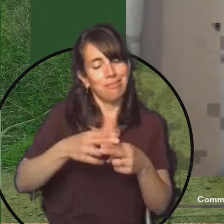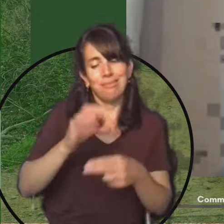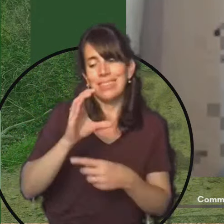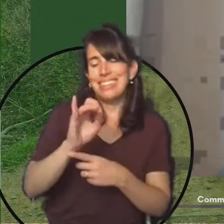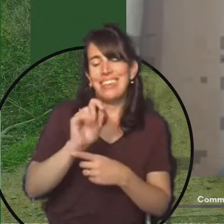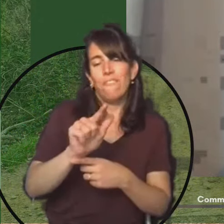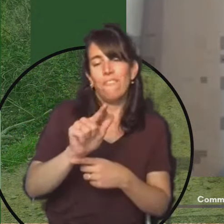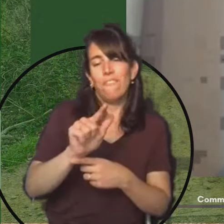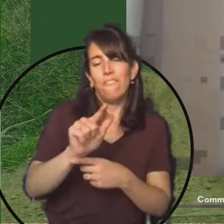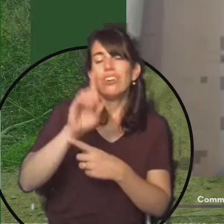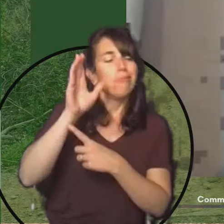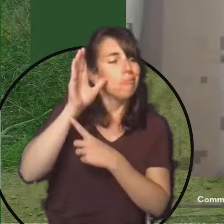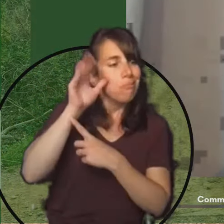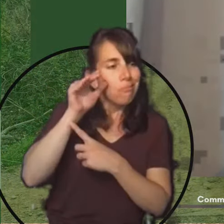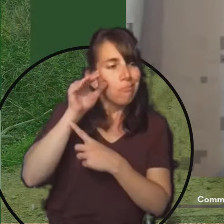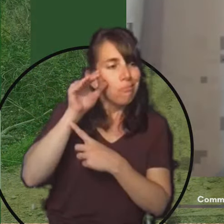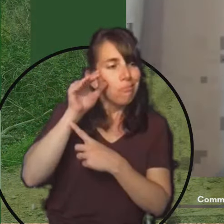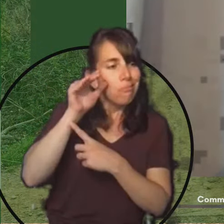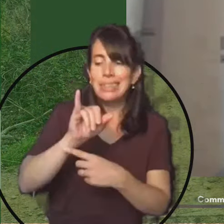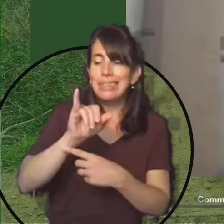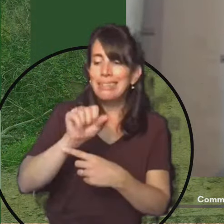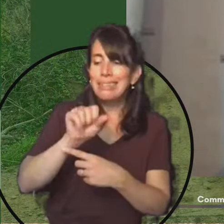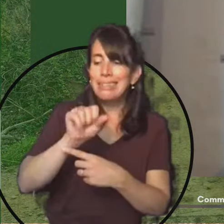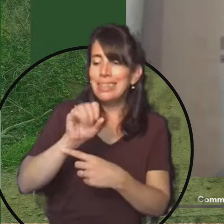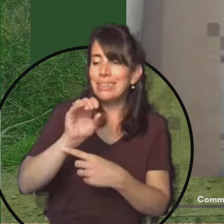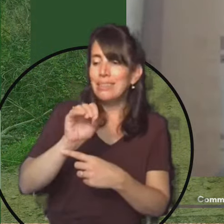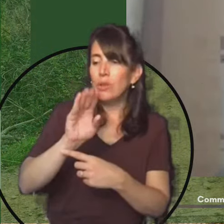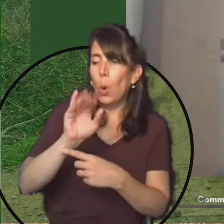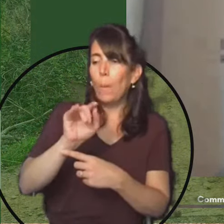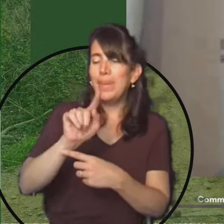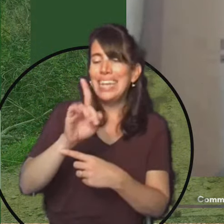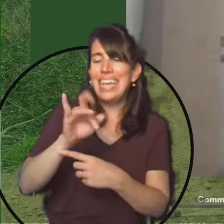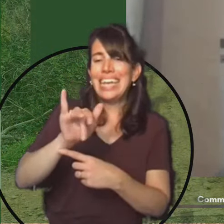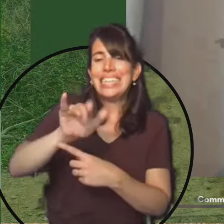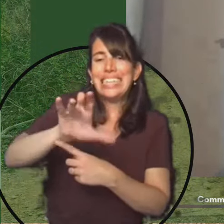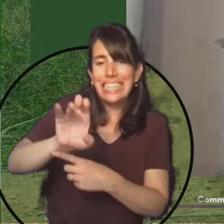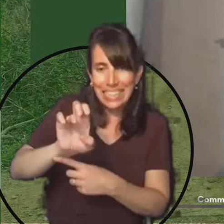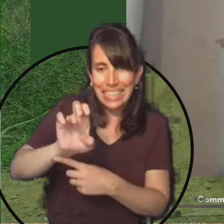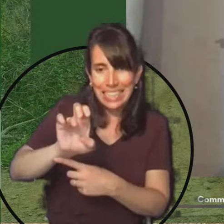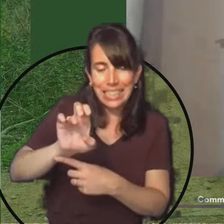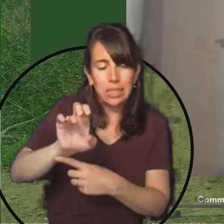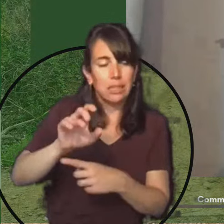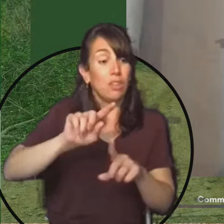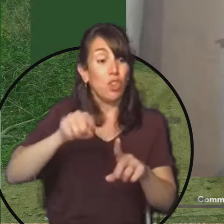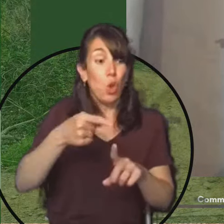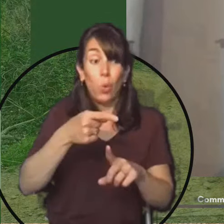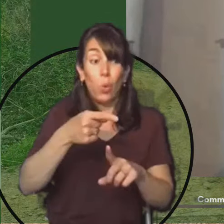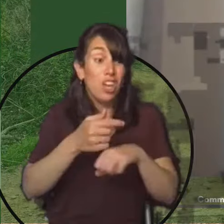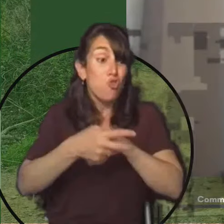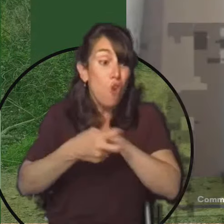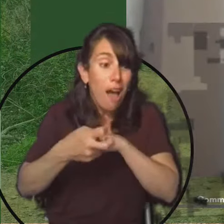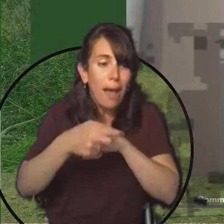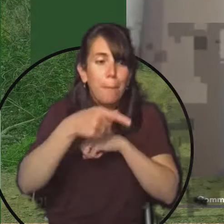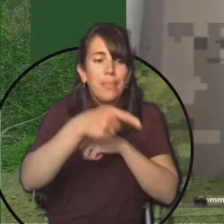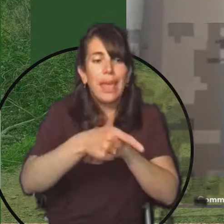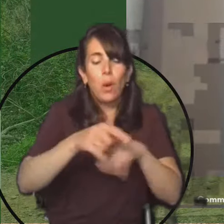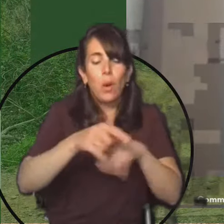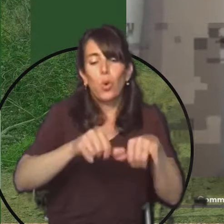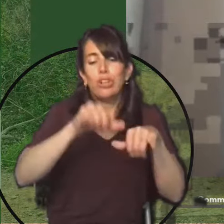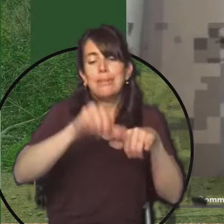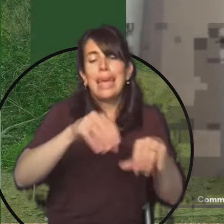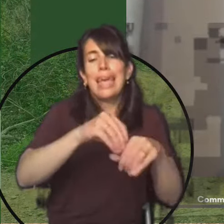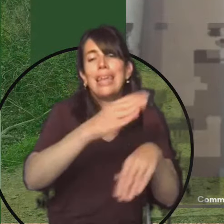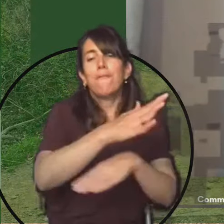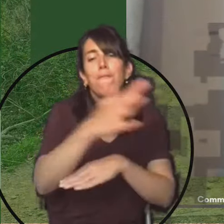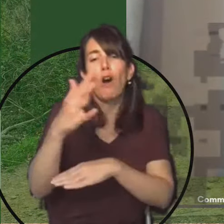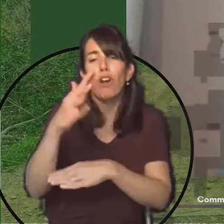by staying in trees or being in the forest that they had designated to be cut down for the building of Cop City. So I want to be clear on